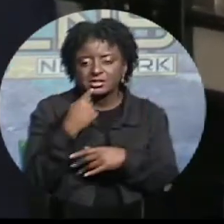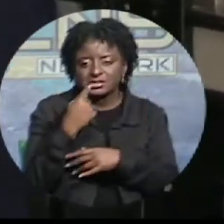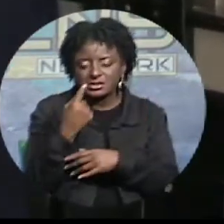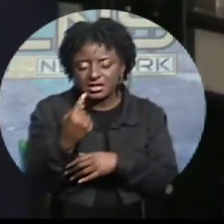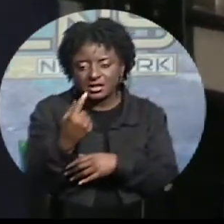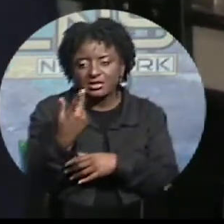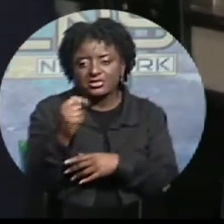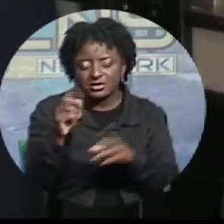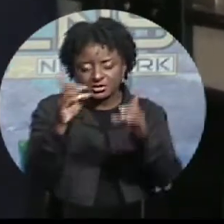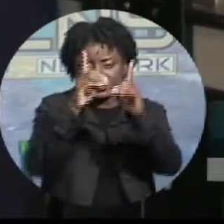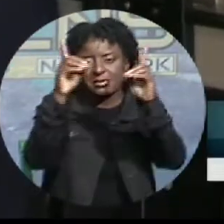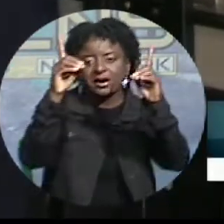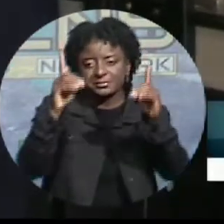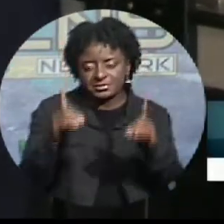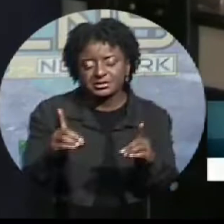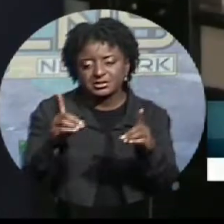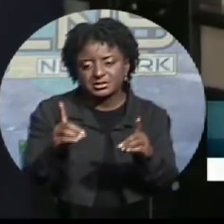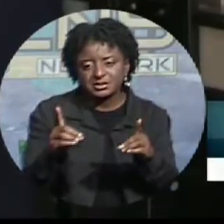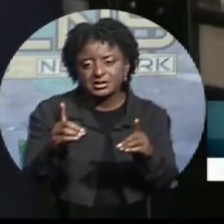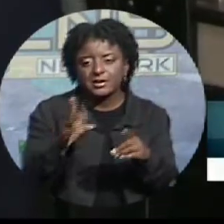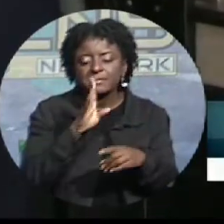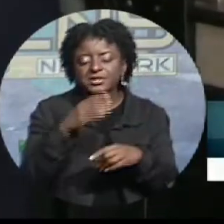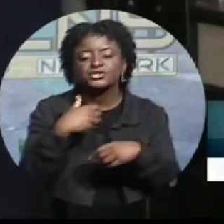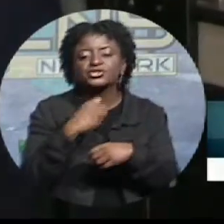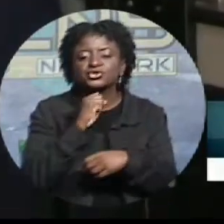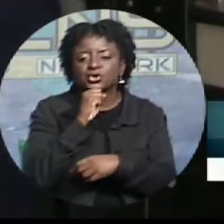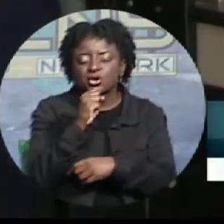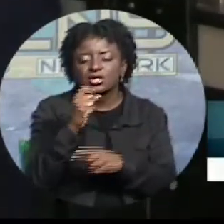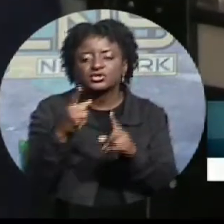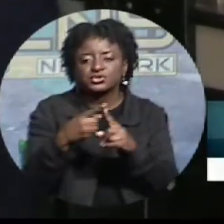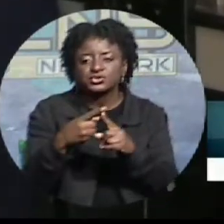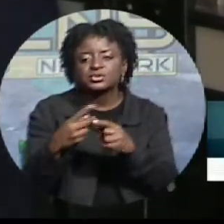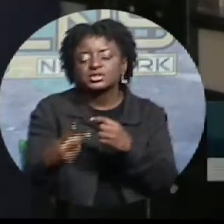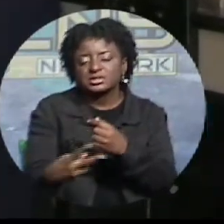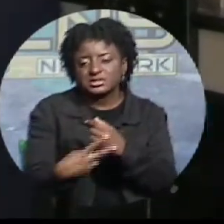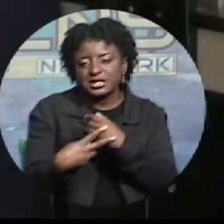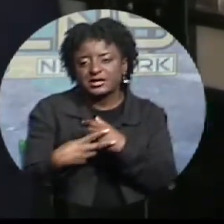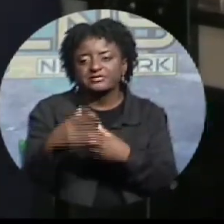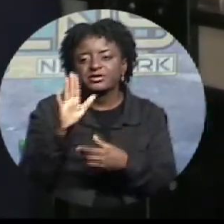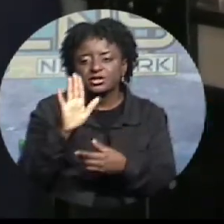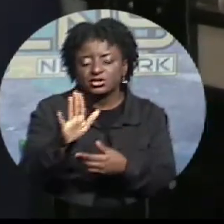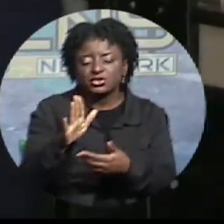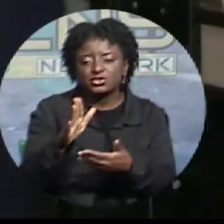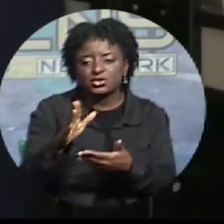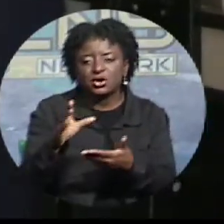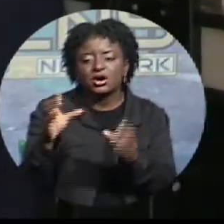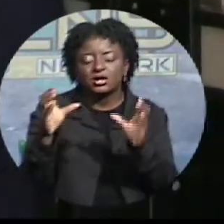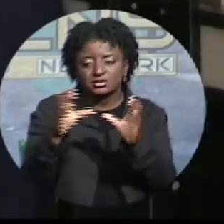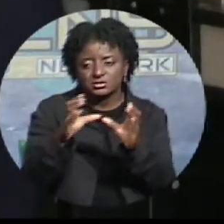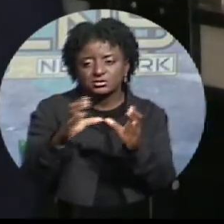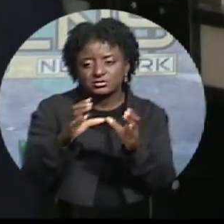to the department and be sure to save your receipt. Janaea Noel Ferguson, ZNS Network News.